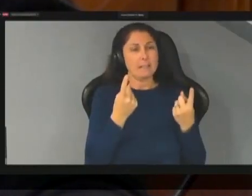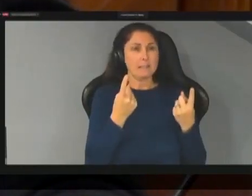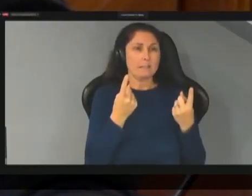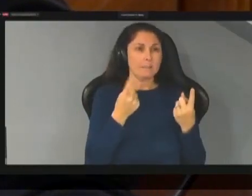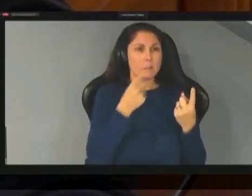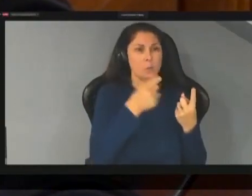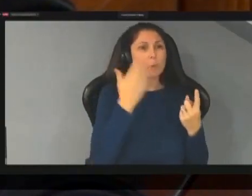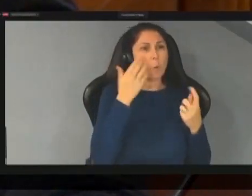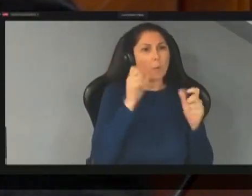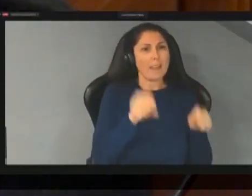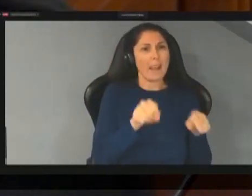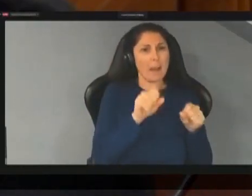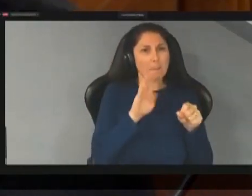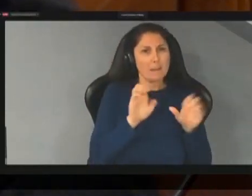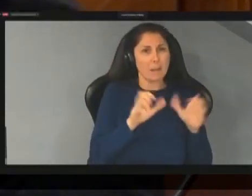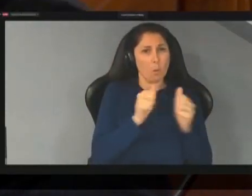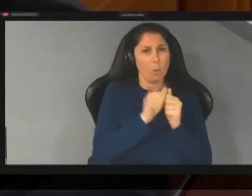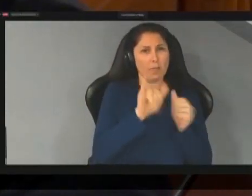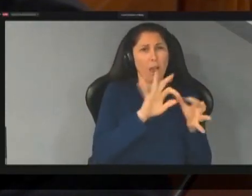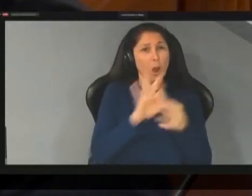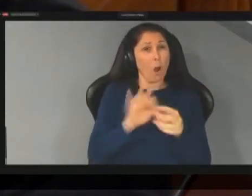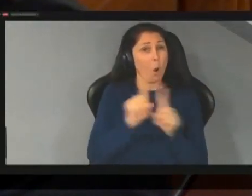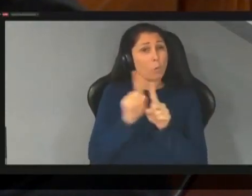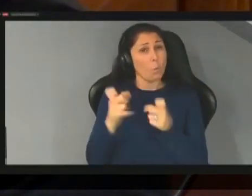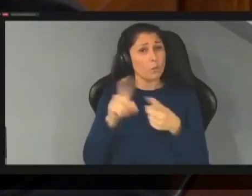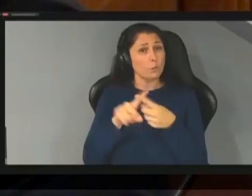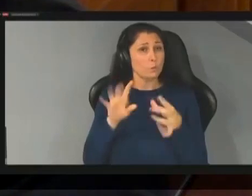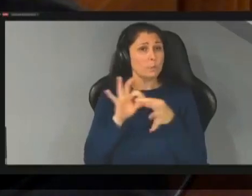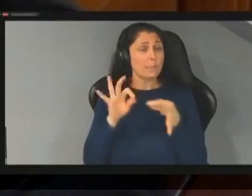that can be done in that regard. I also want to say, though, that,